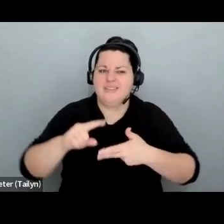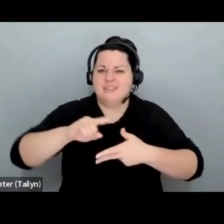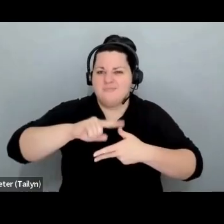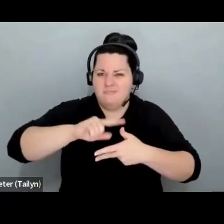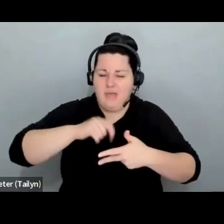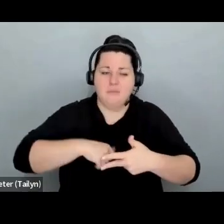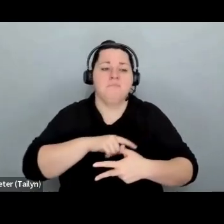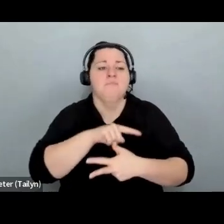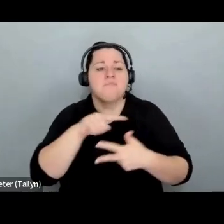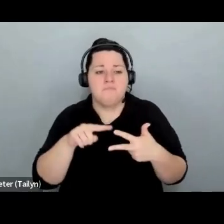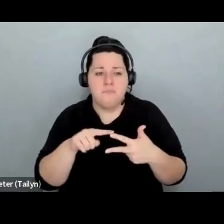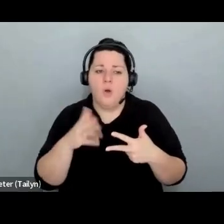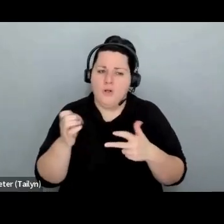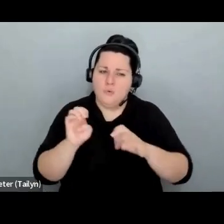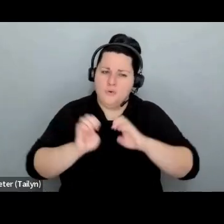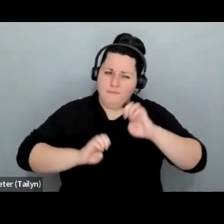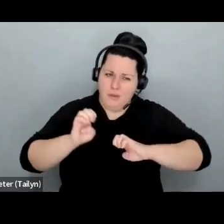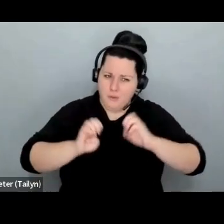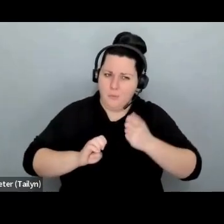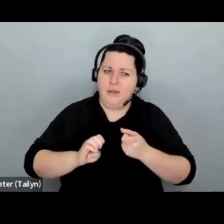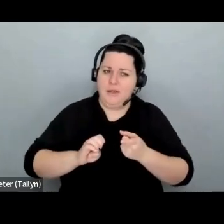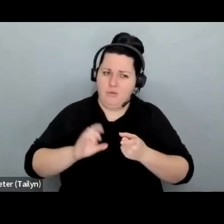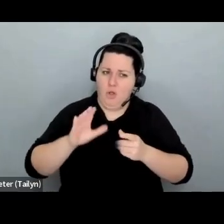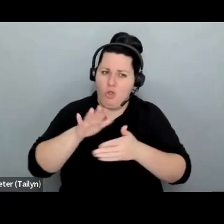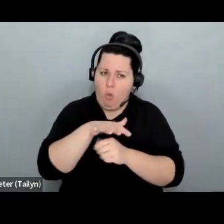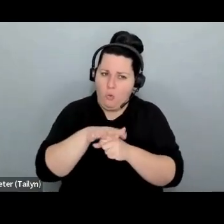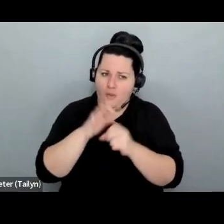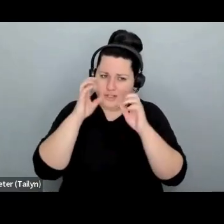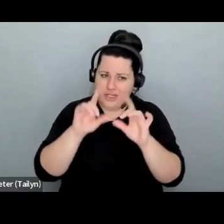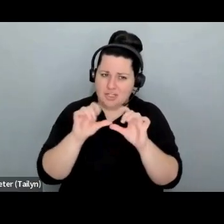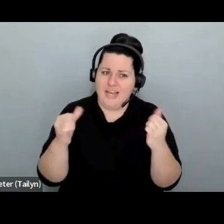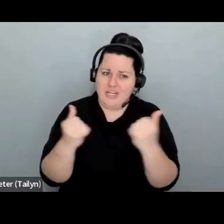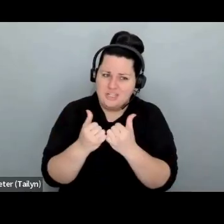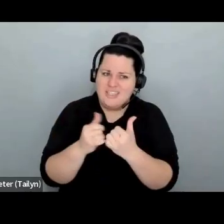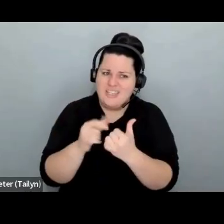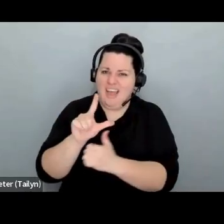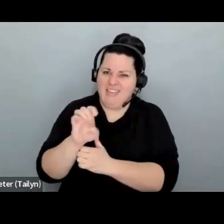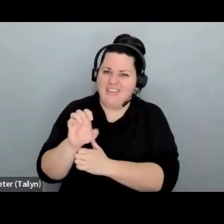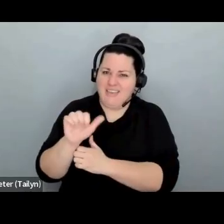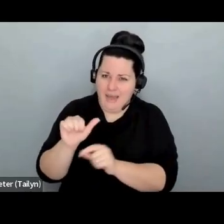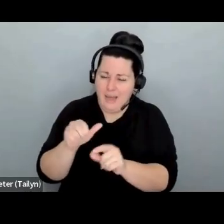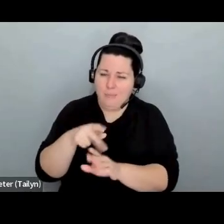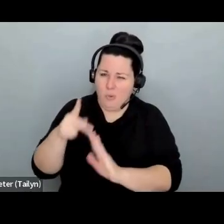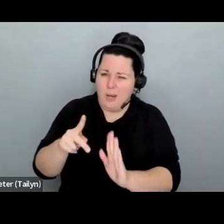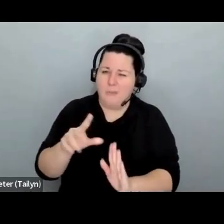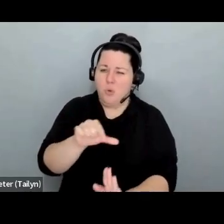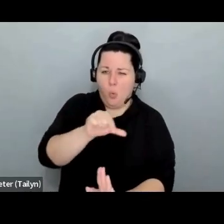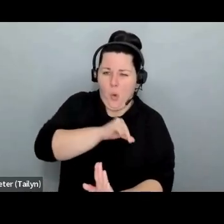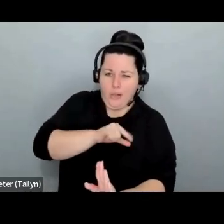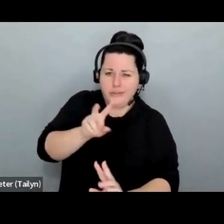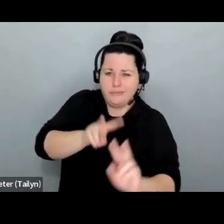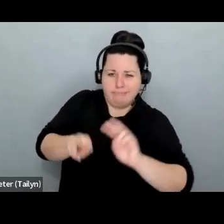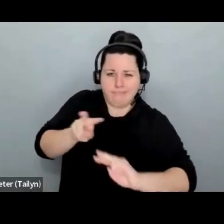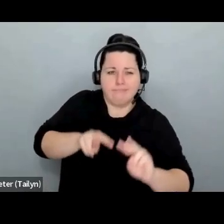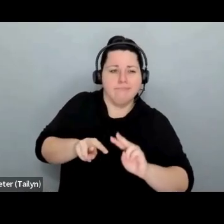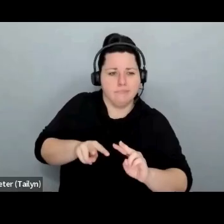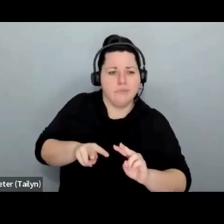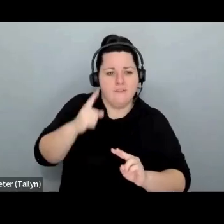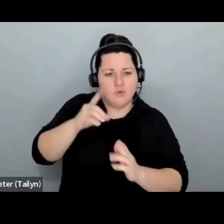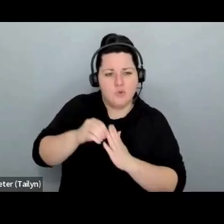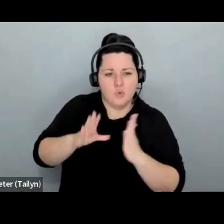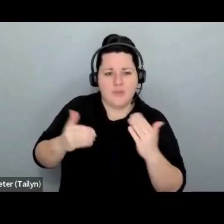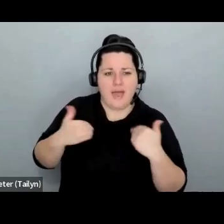to evaluate the quality of local educational agency, the LEA, programs for students who have a